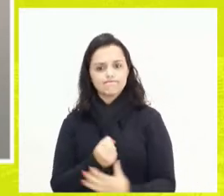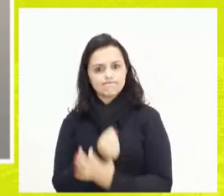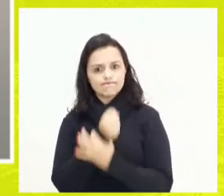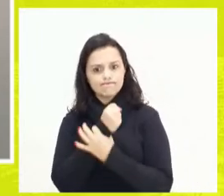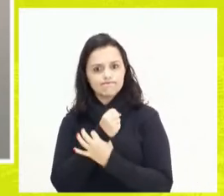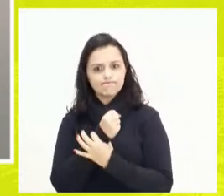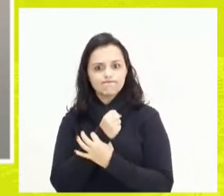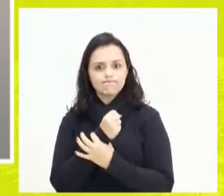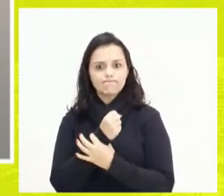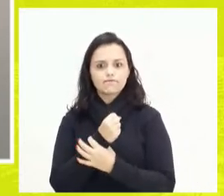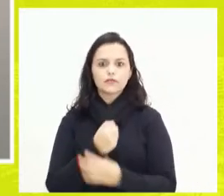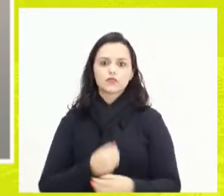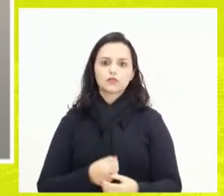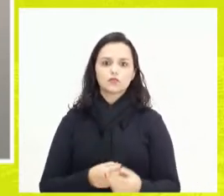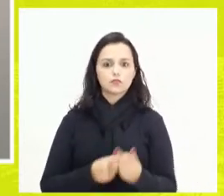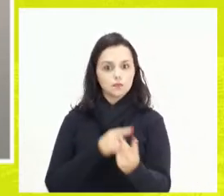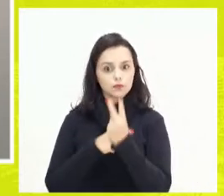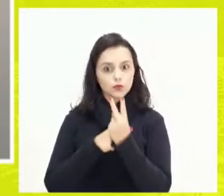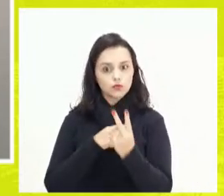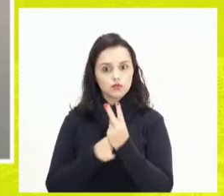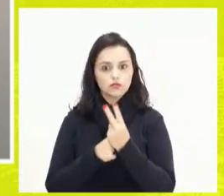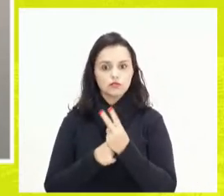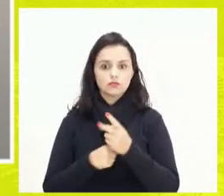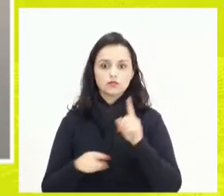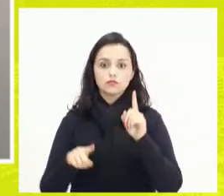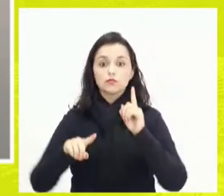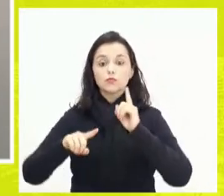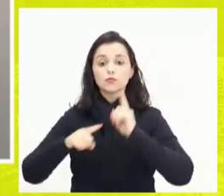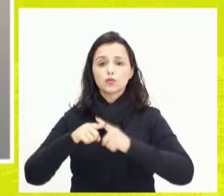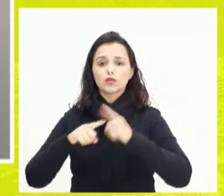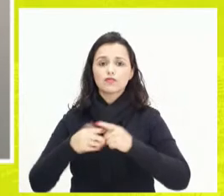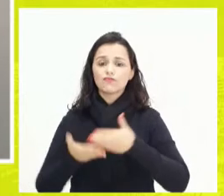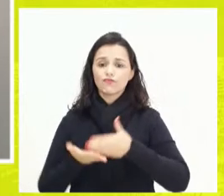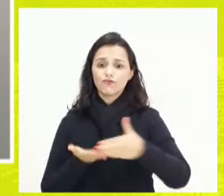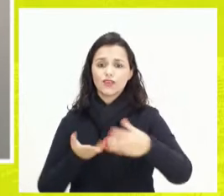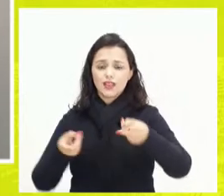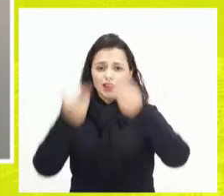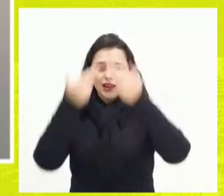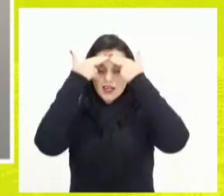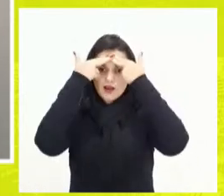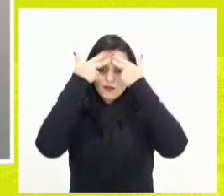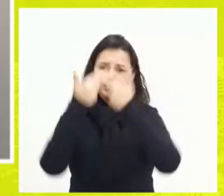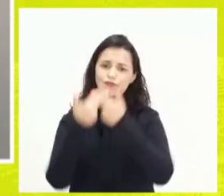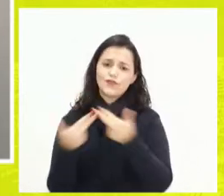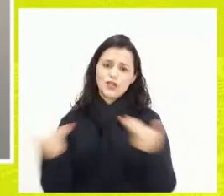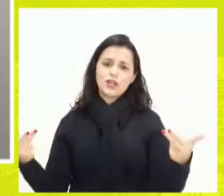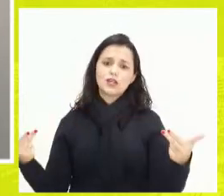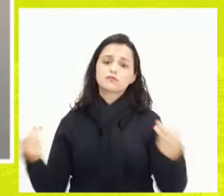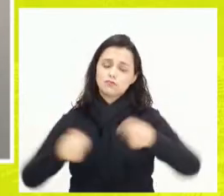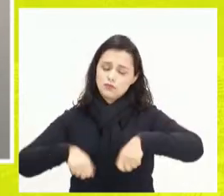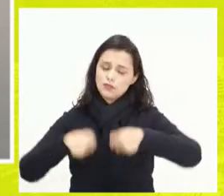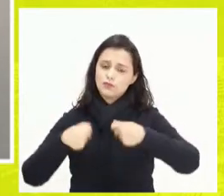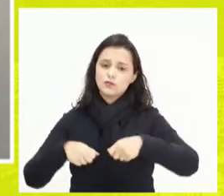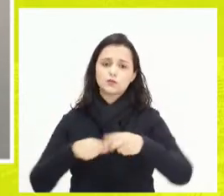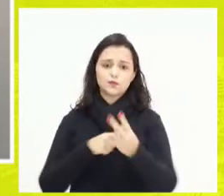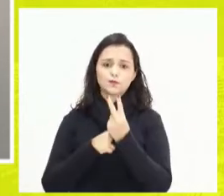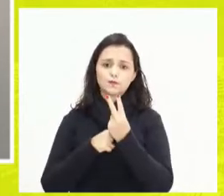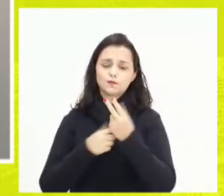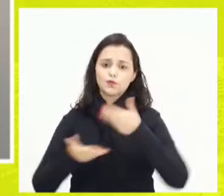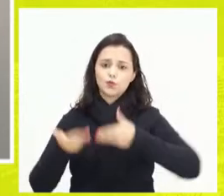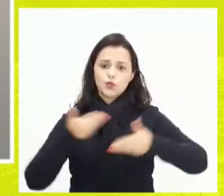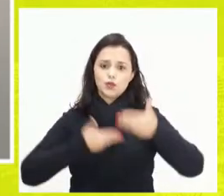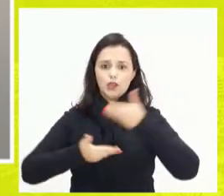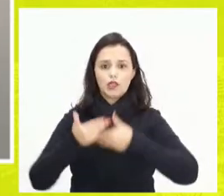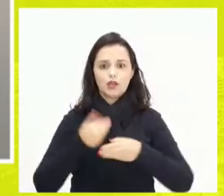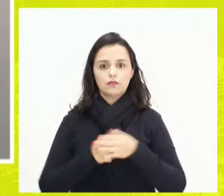protected so that he can deal with eventual trauma things that must be worked and social media